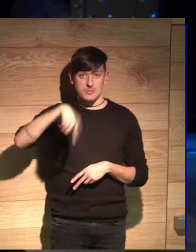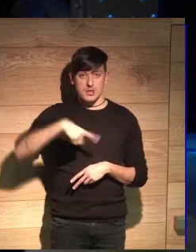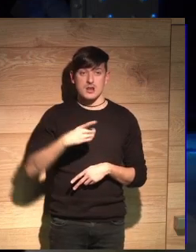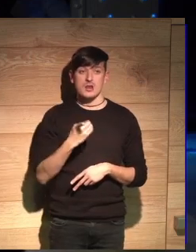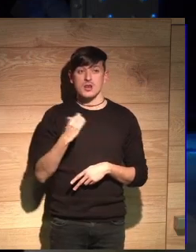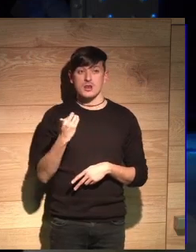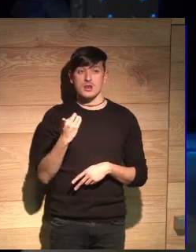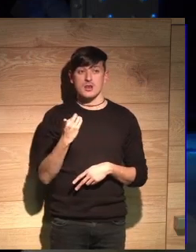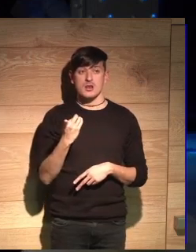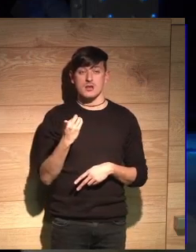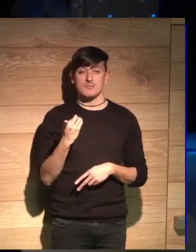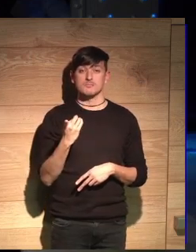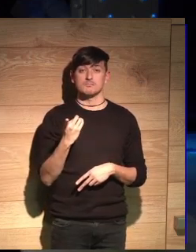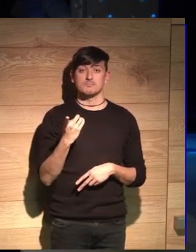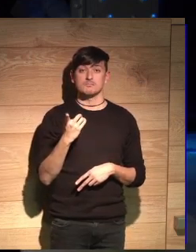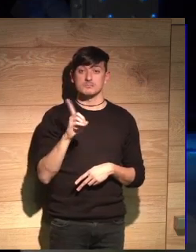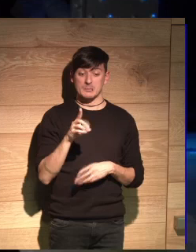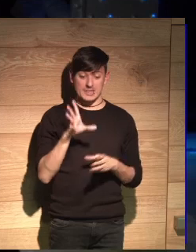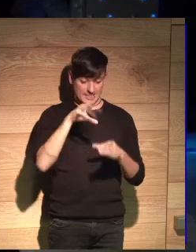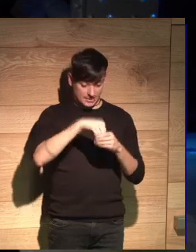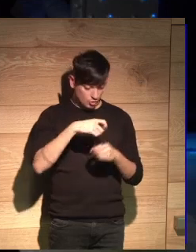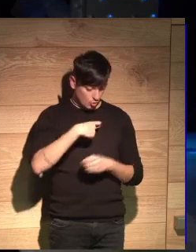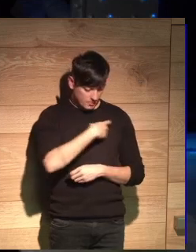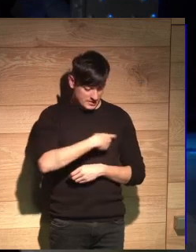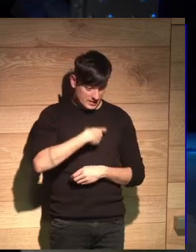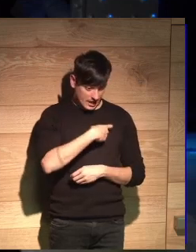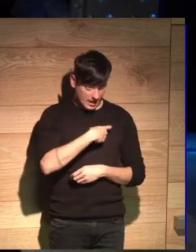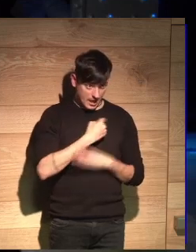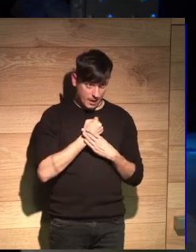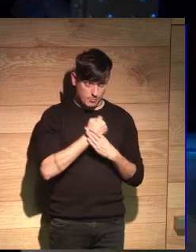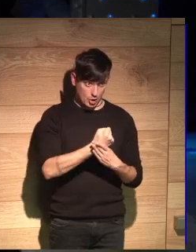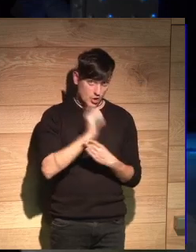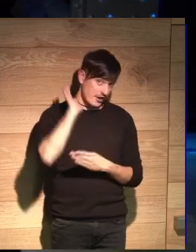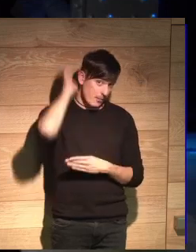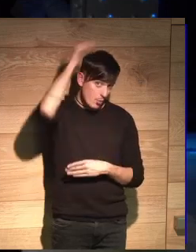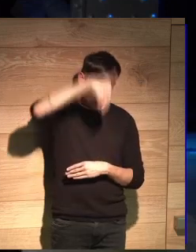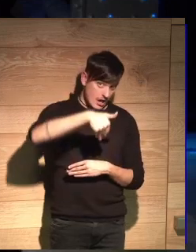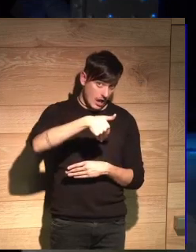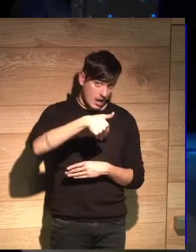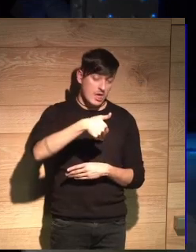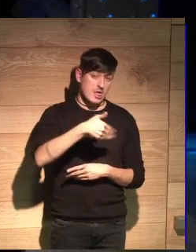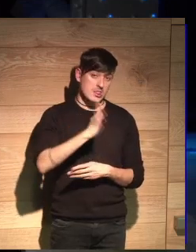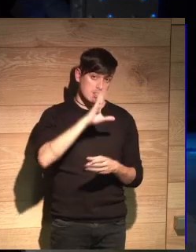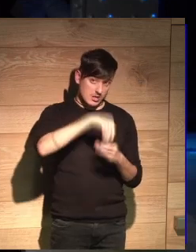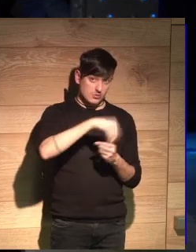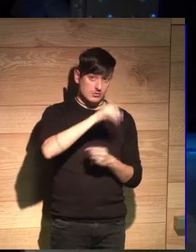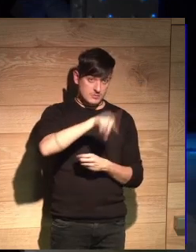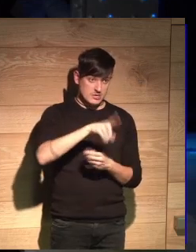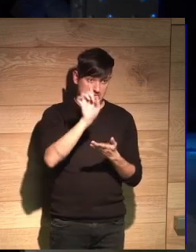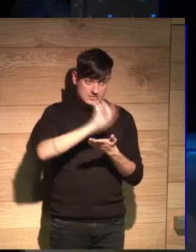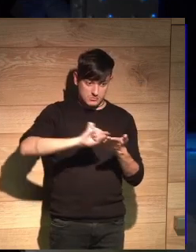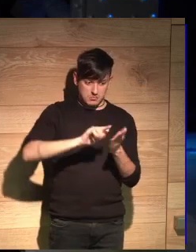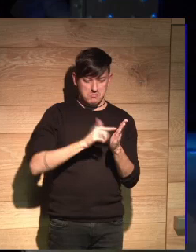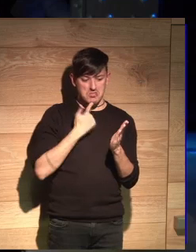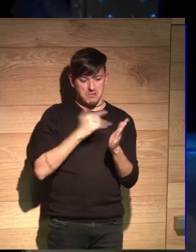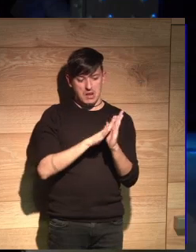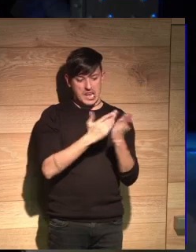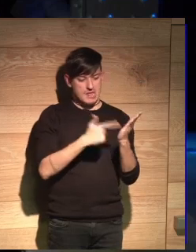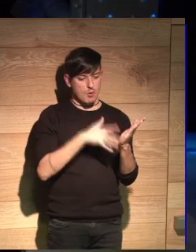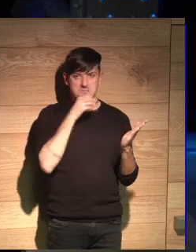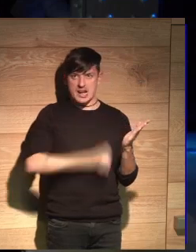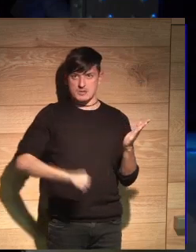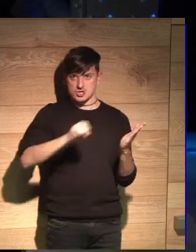in those days, because he was also in the Republic Support Committee, he wrote